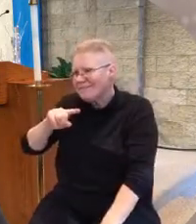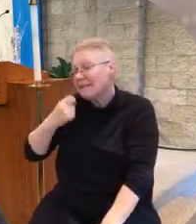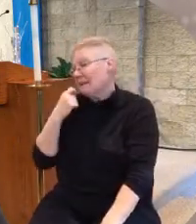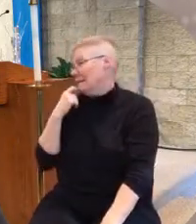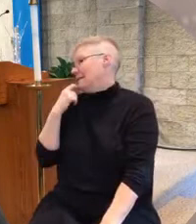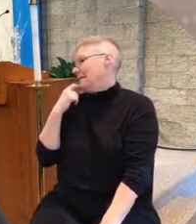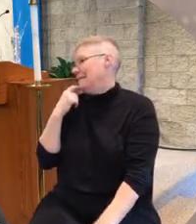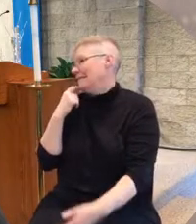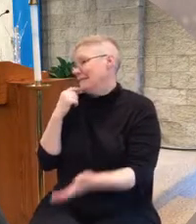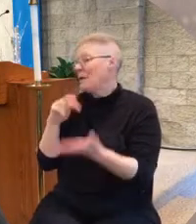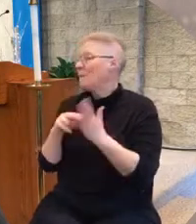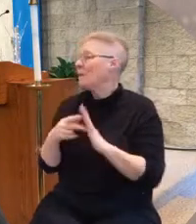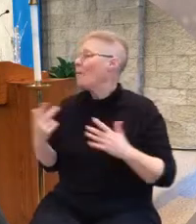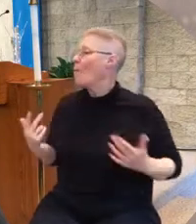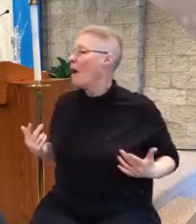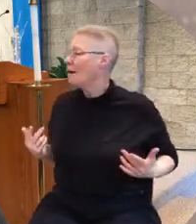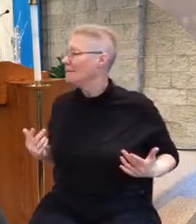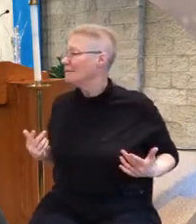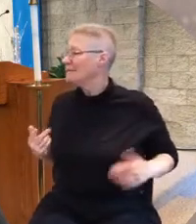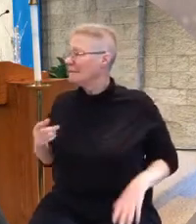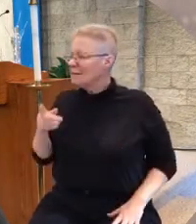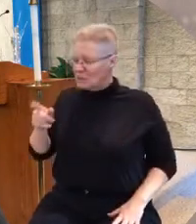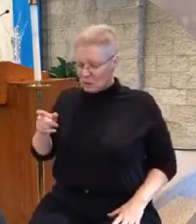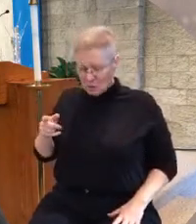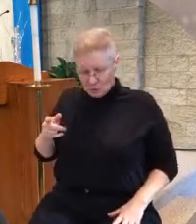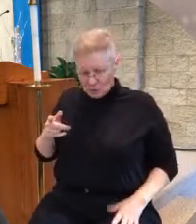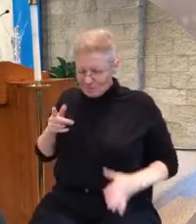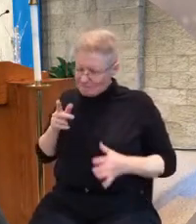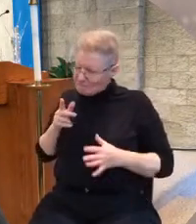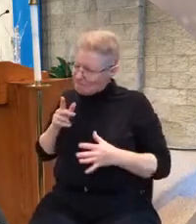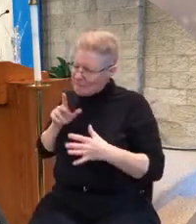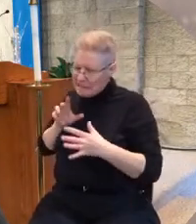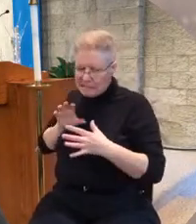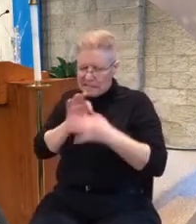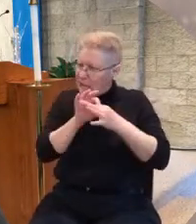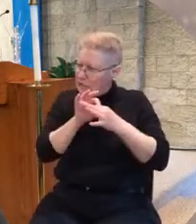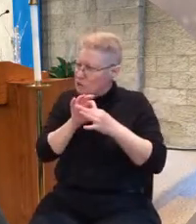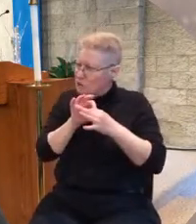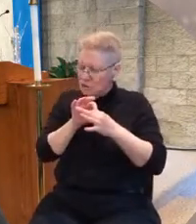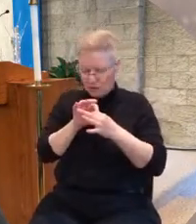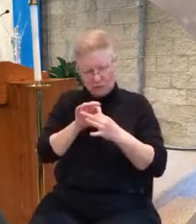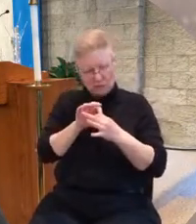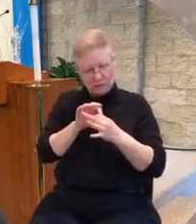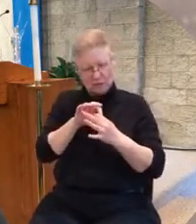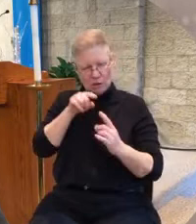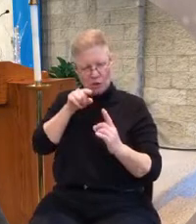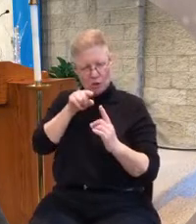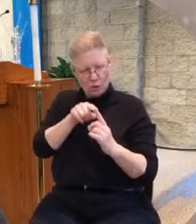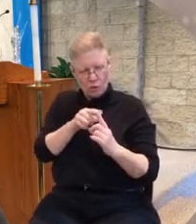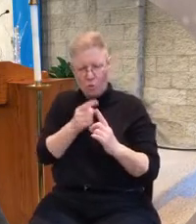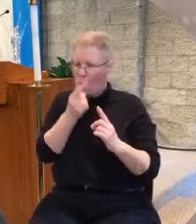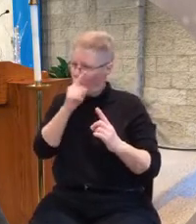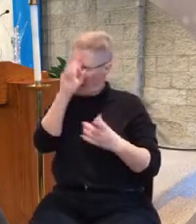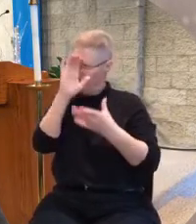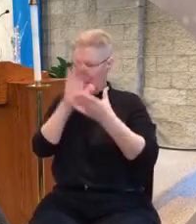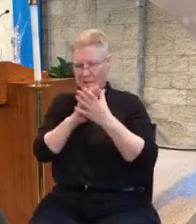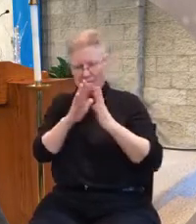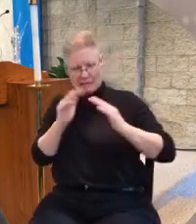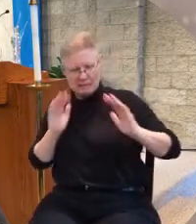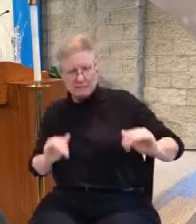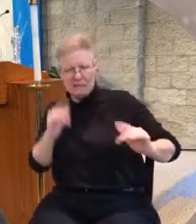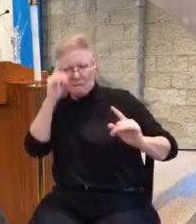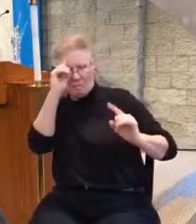addiction is when you are so attached to a conditioned belief system, thought pattern,